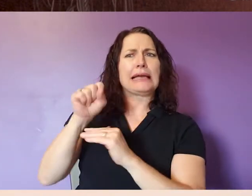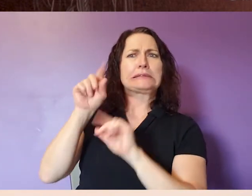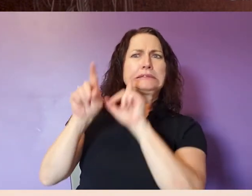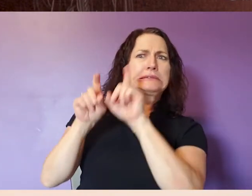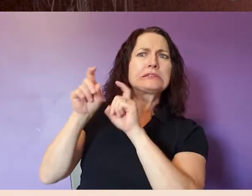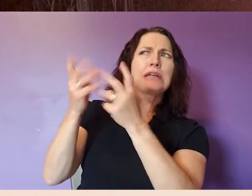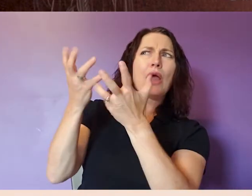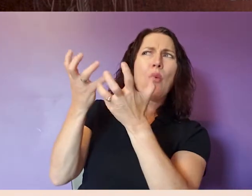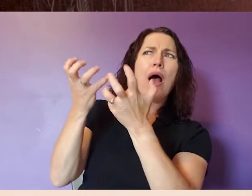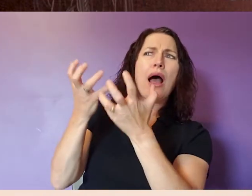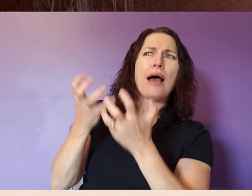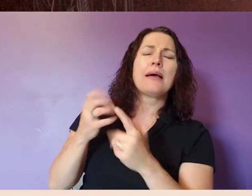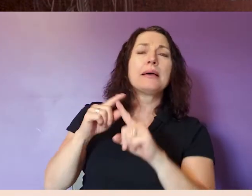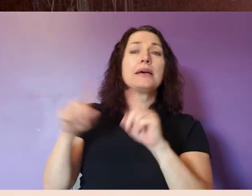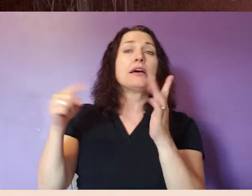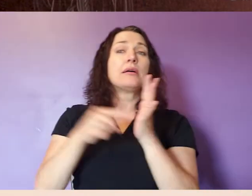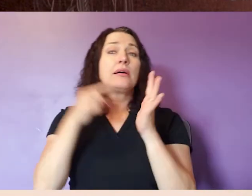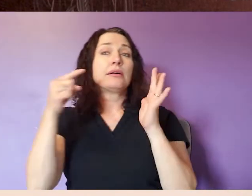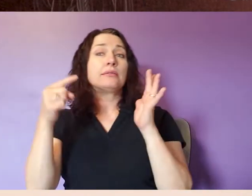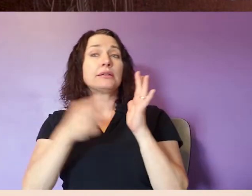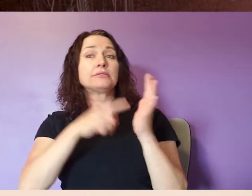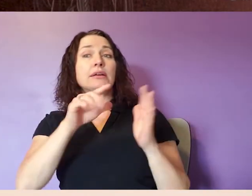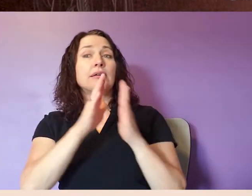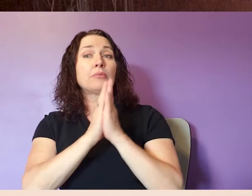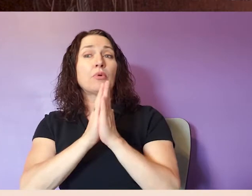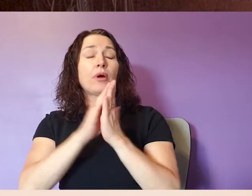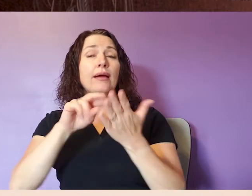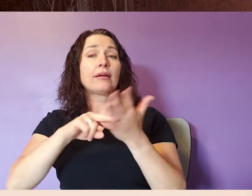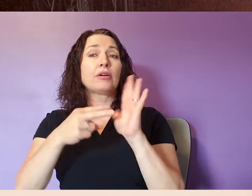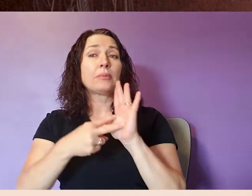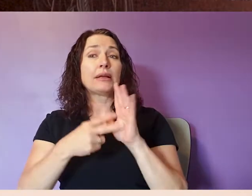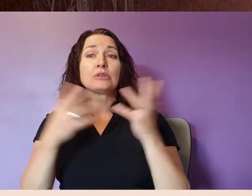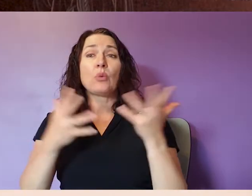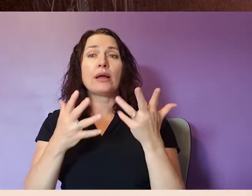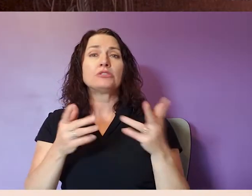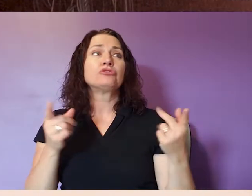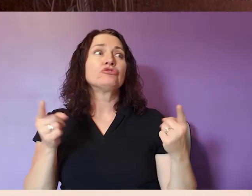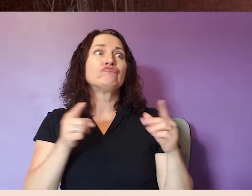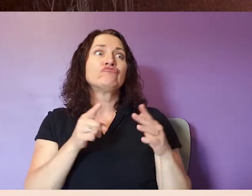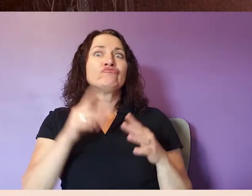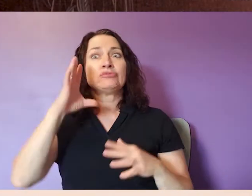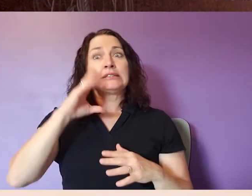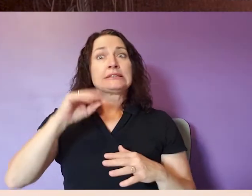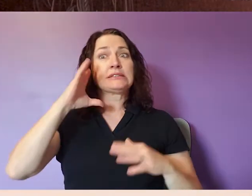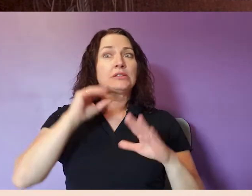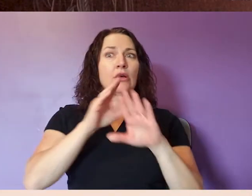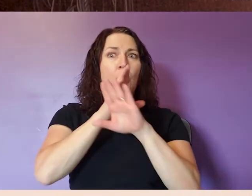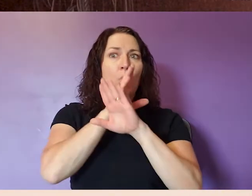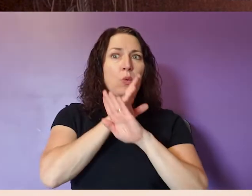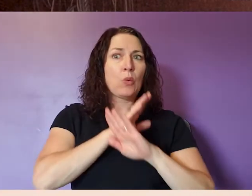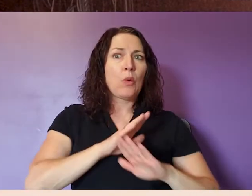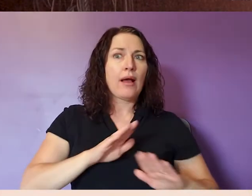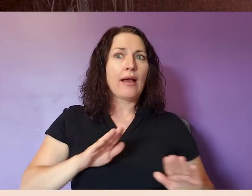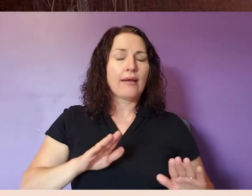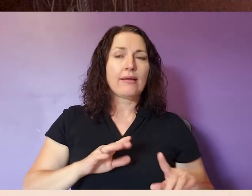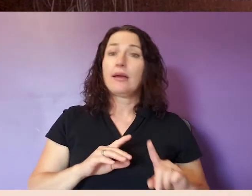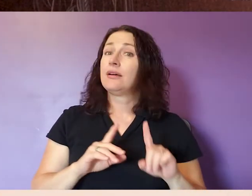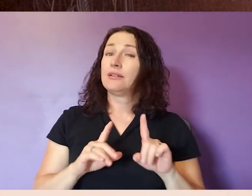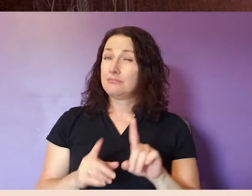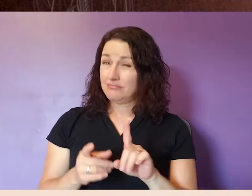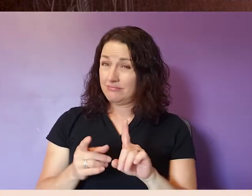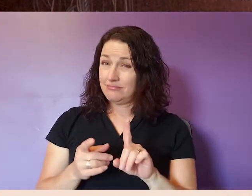going to another place call it quiet but most